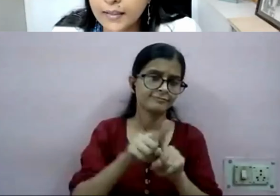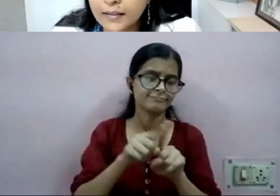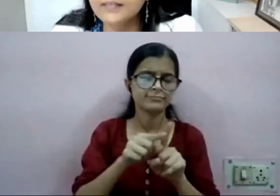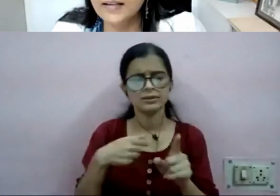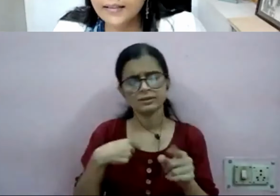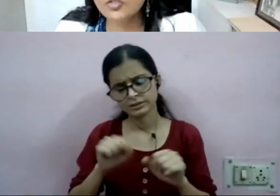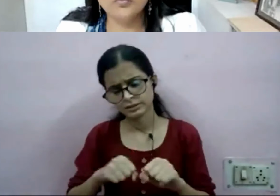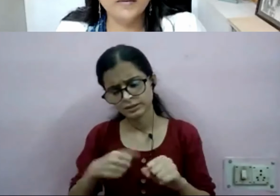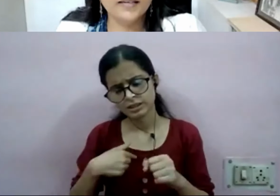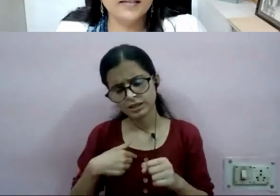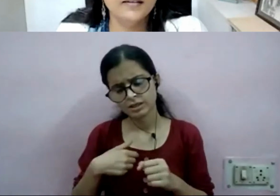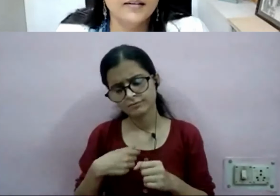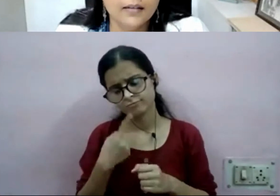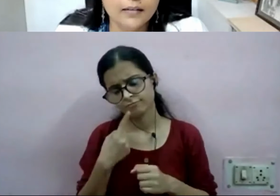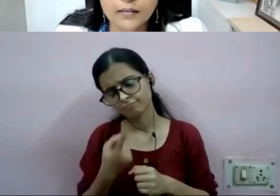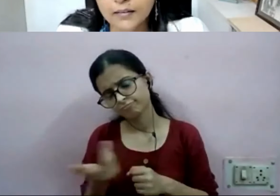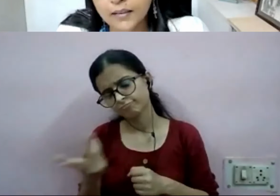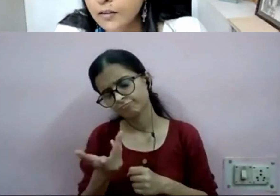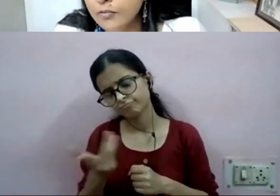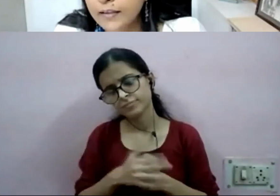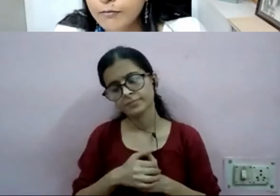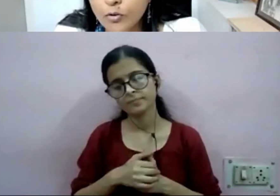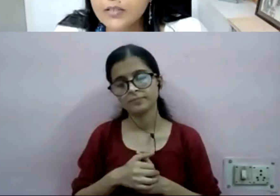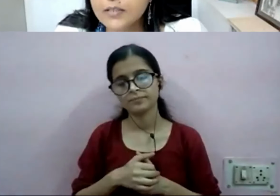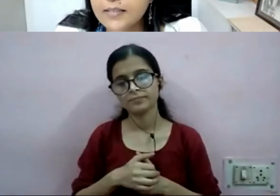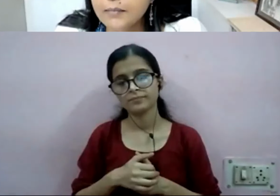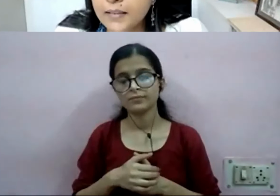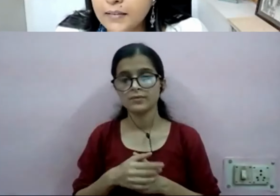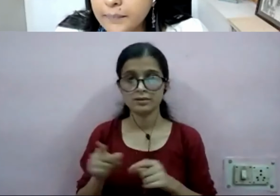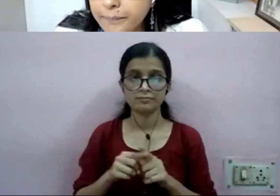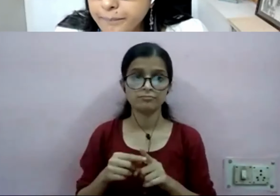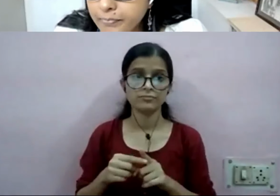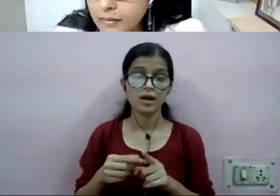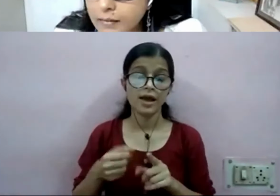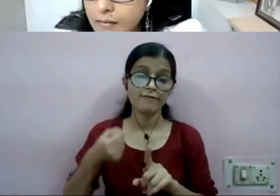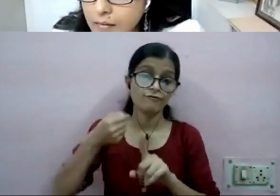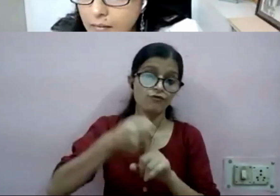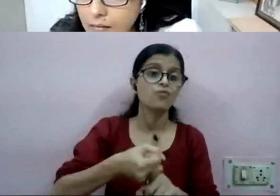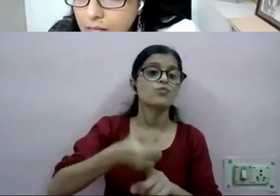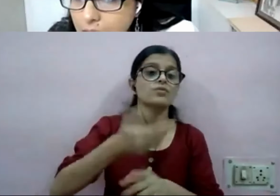have taken that to be kind of enforced disability.